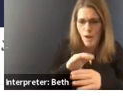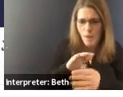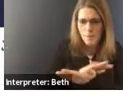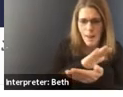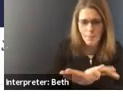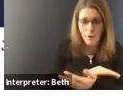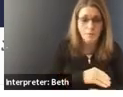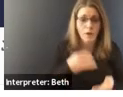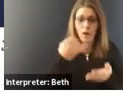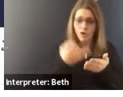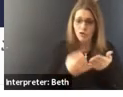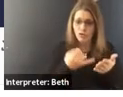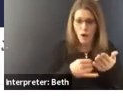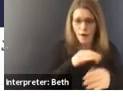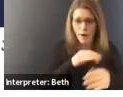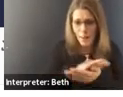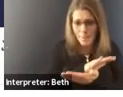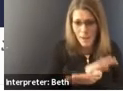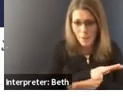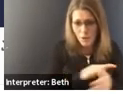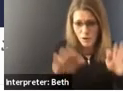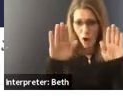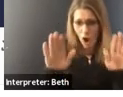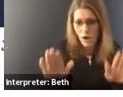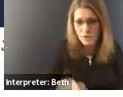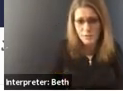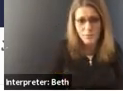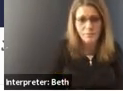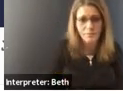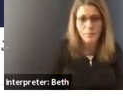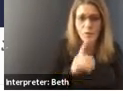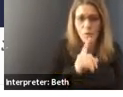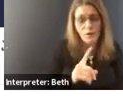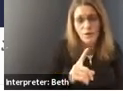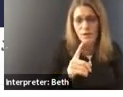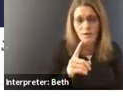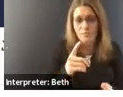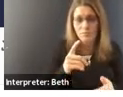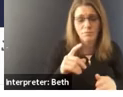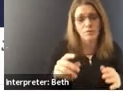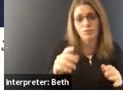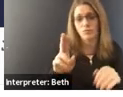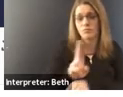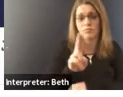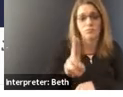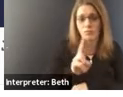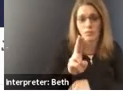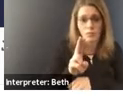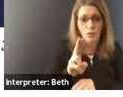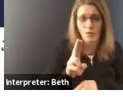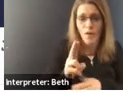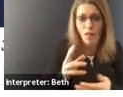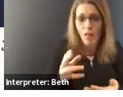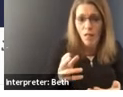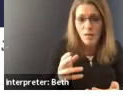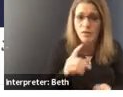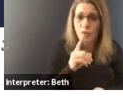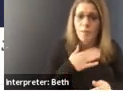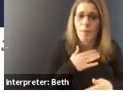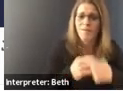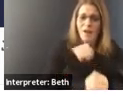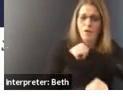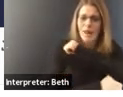It's wonderful. It's kind of my foundation. You should draw on paper because all of those